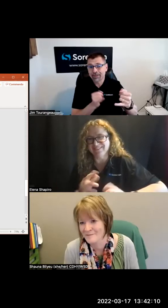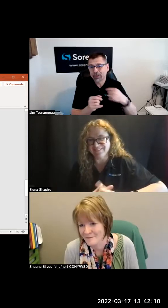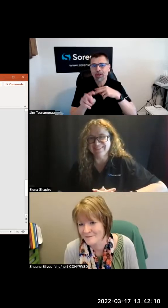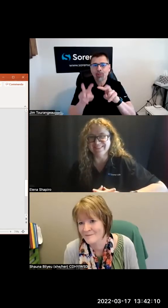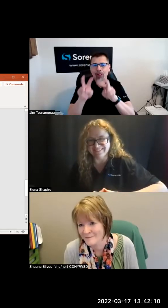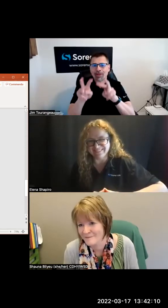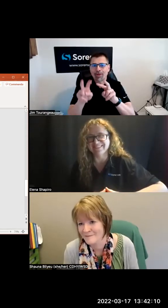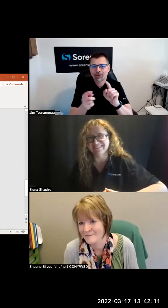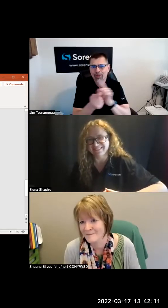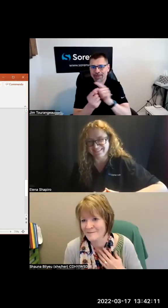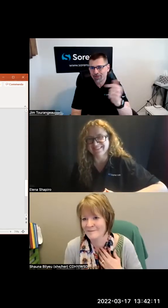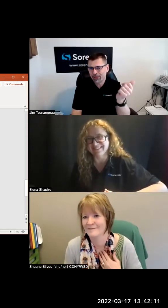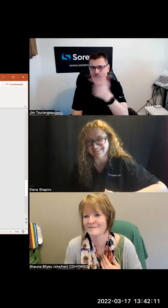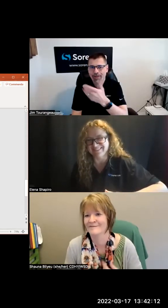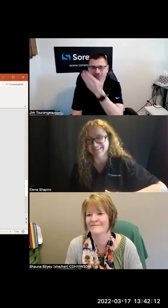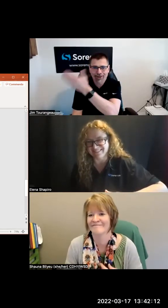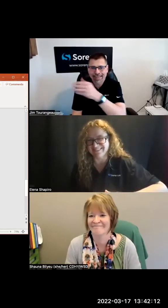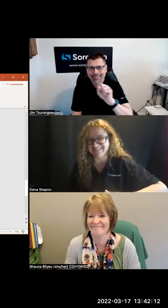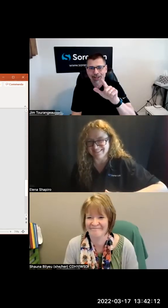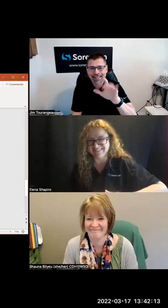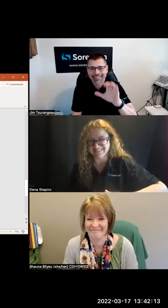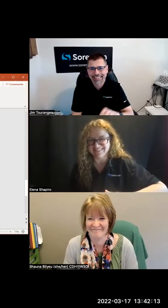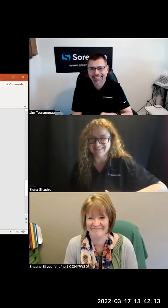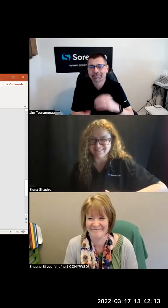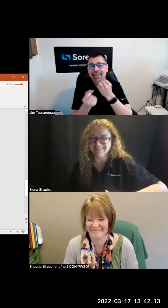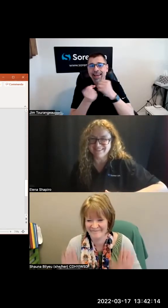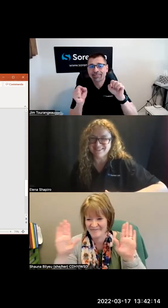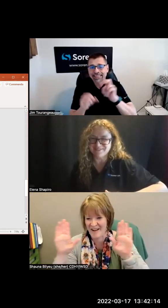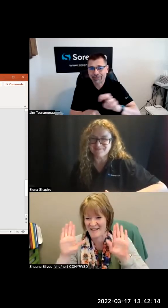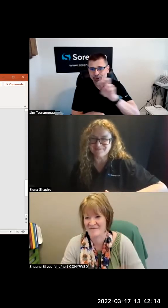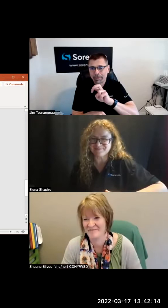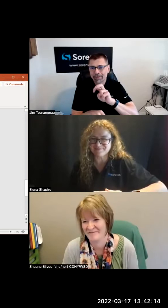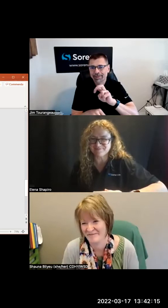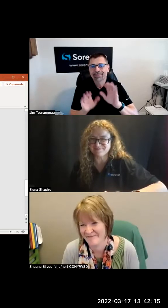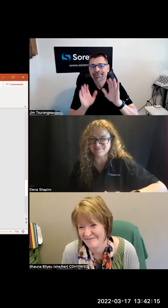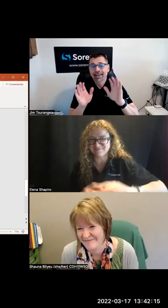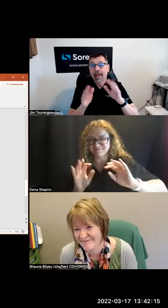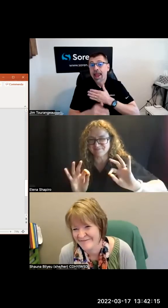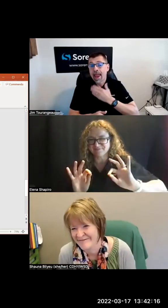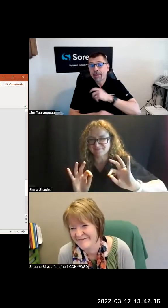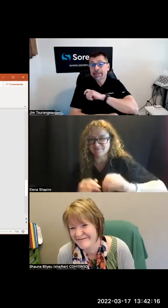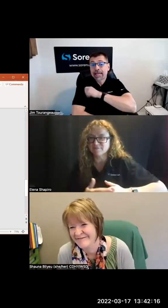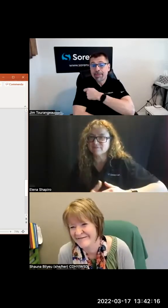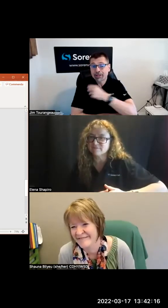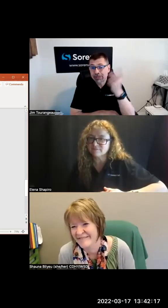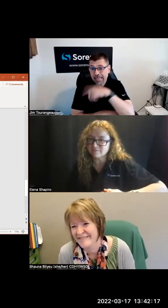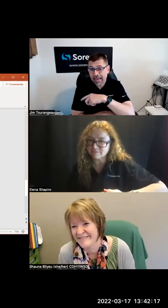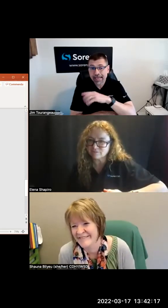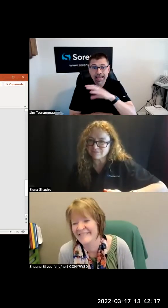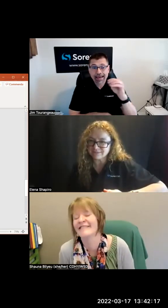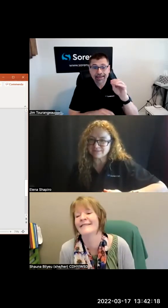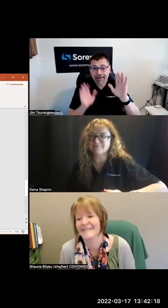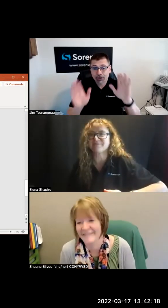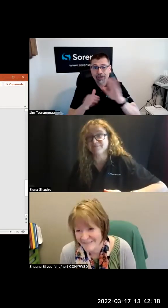course, if you'd like to meet with us individually, we will see you all there. We'll be in Salt Lake City. Safe travels and happy